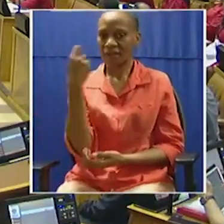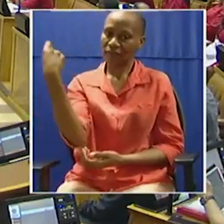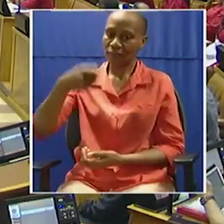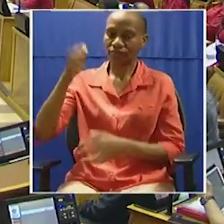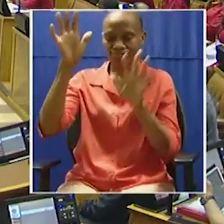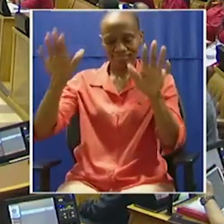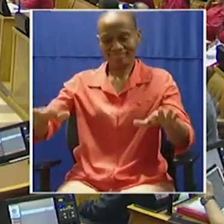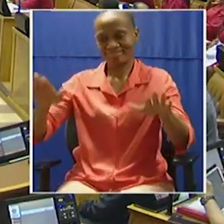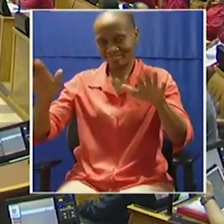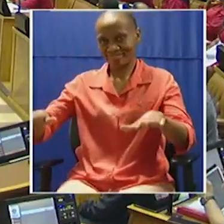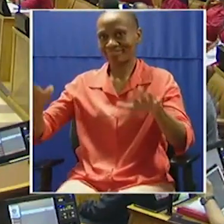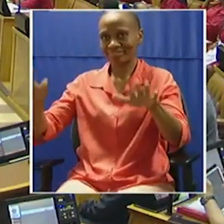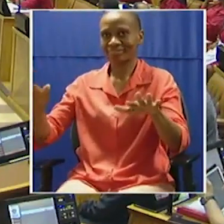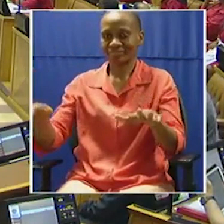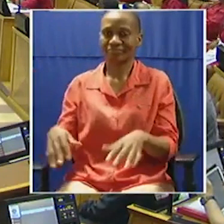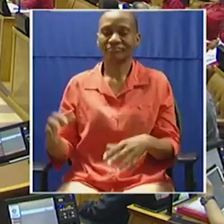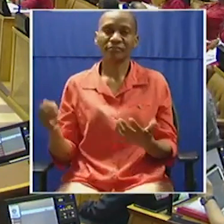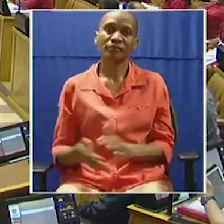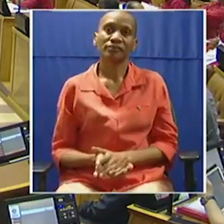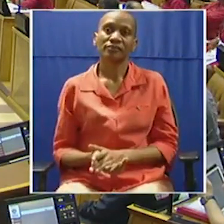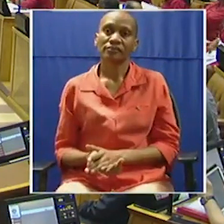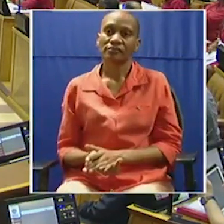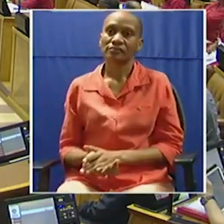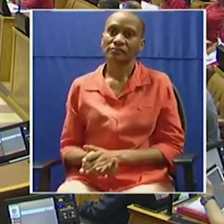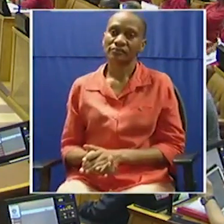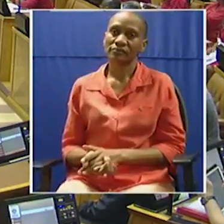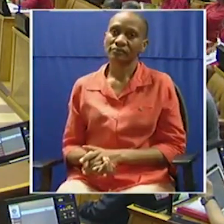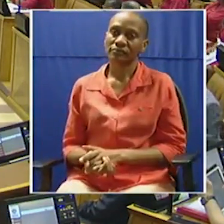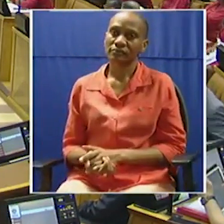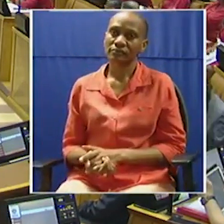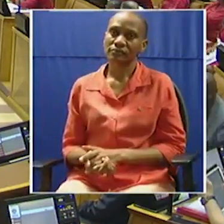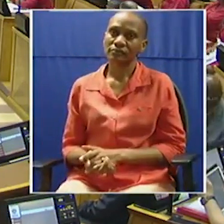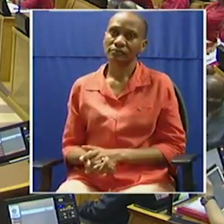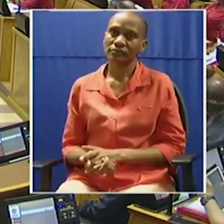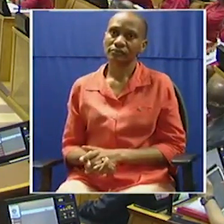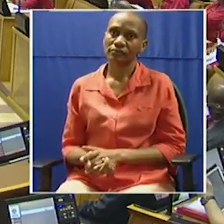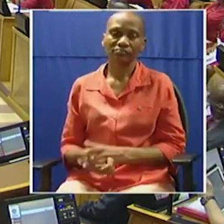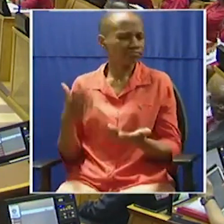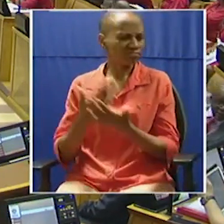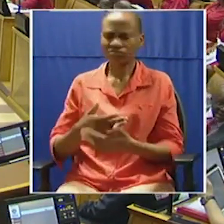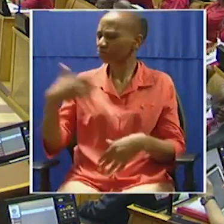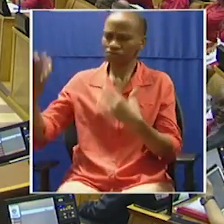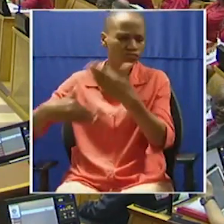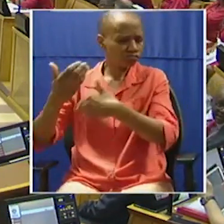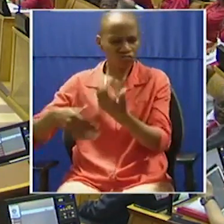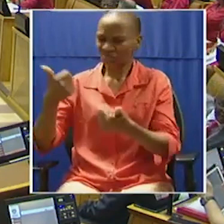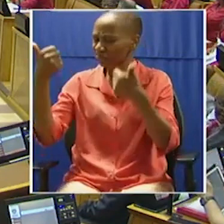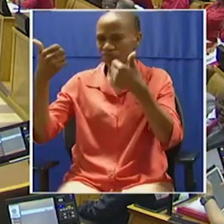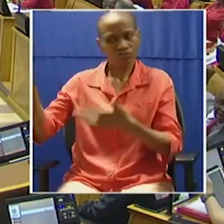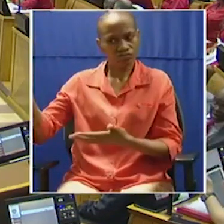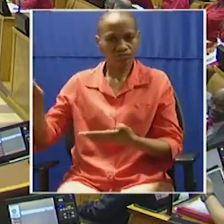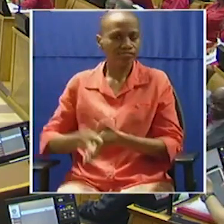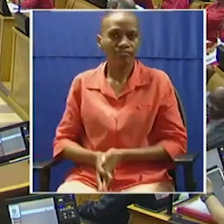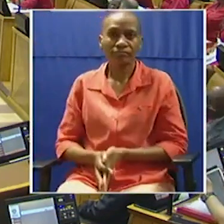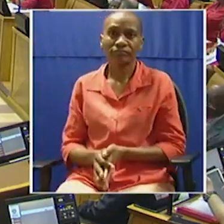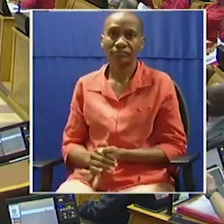Order, order, order, honourable members, order. Let them. They can do that. Speaker. Order, honourable